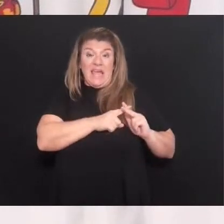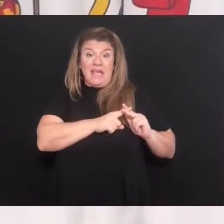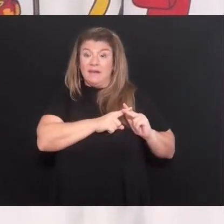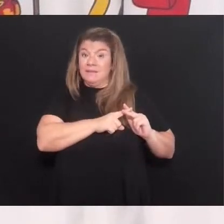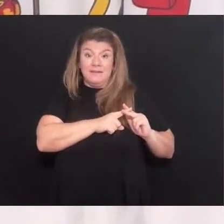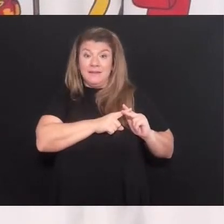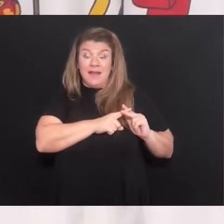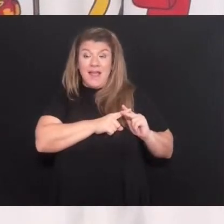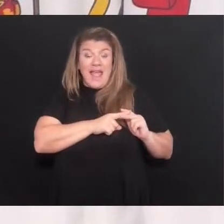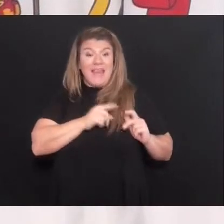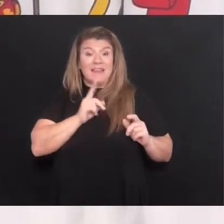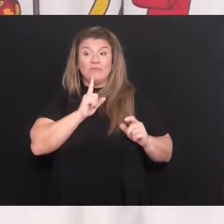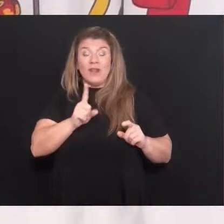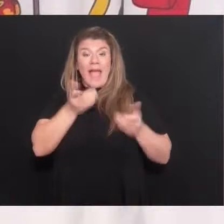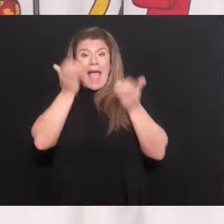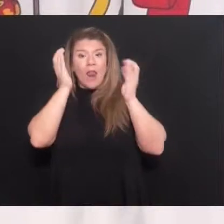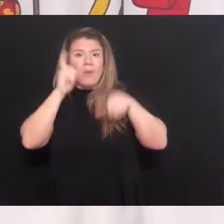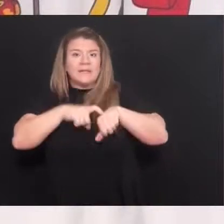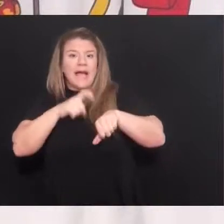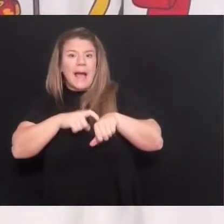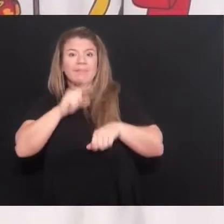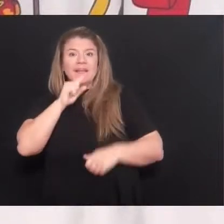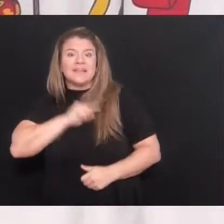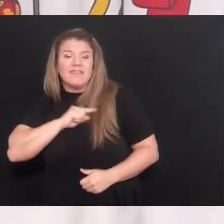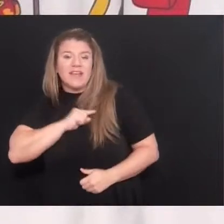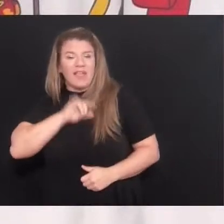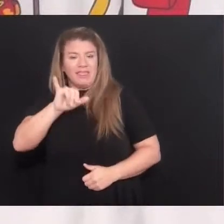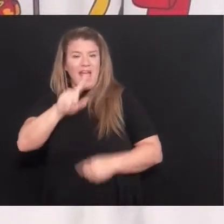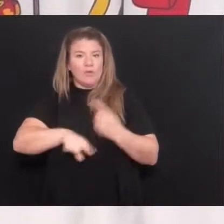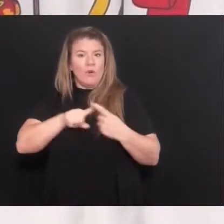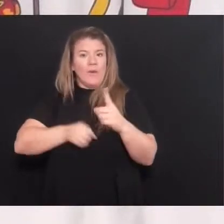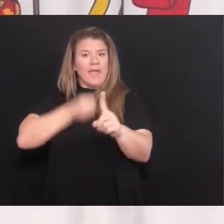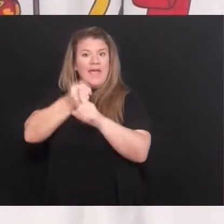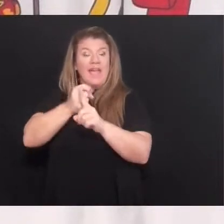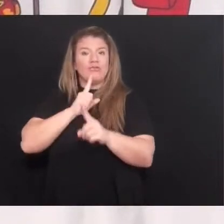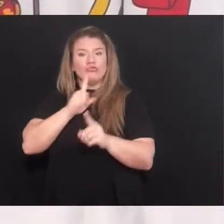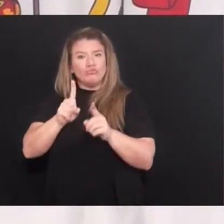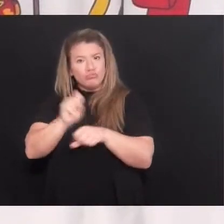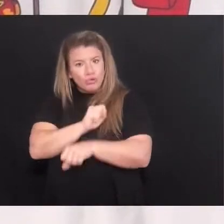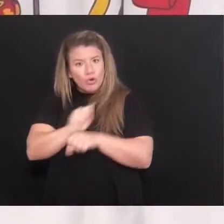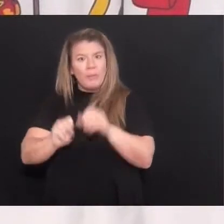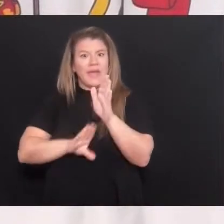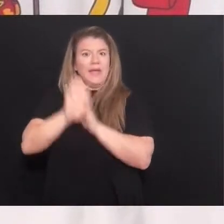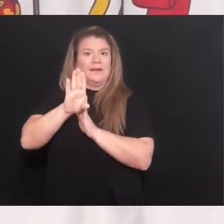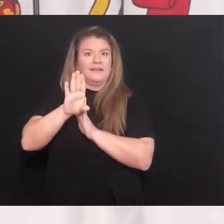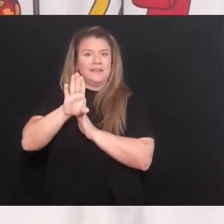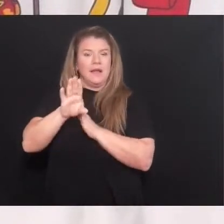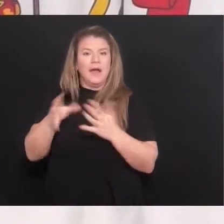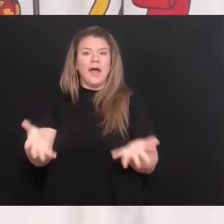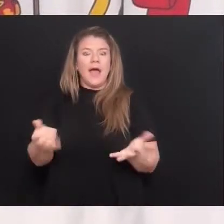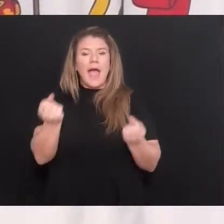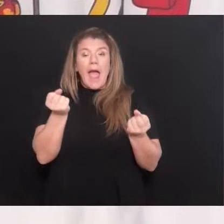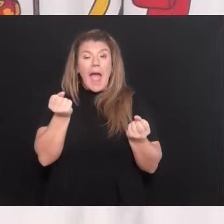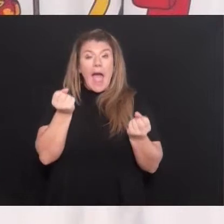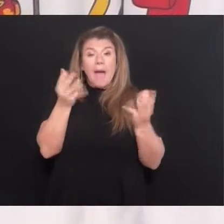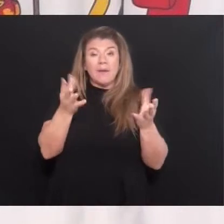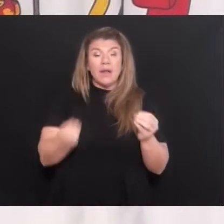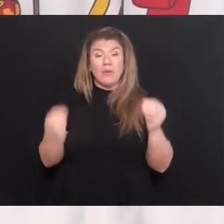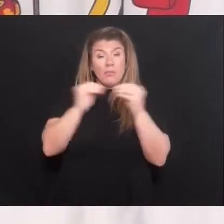until Halloween or Thanksgiving? And in all of that, how many more are going to